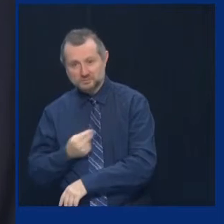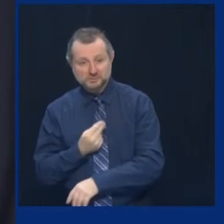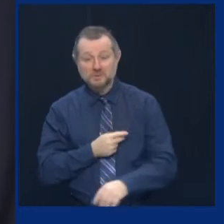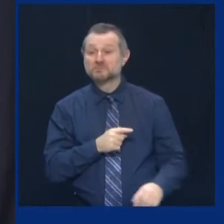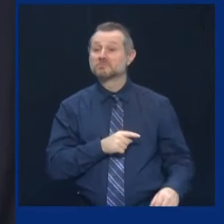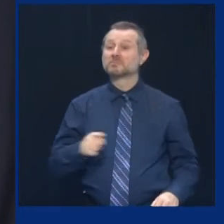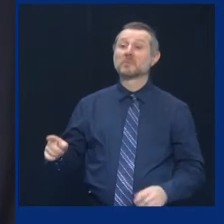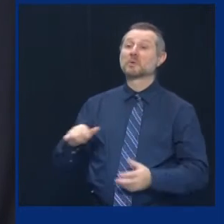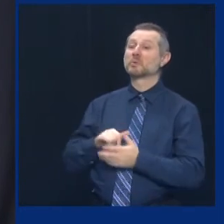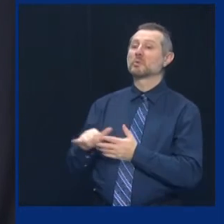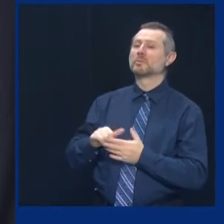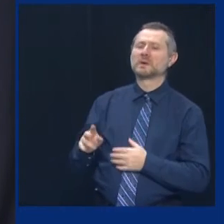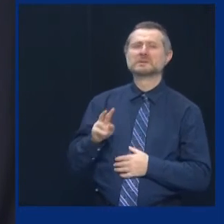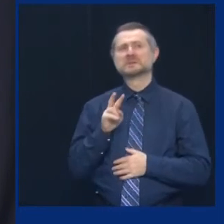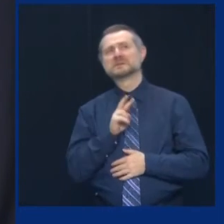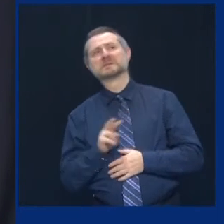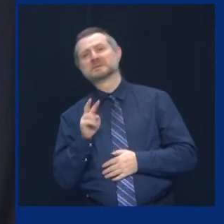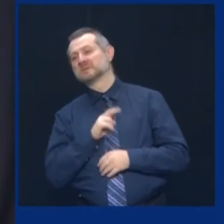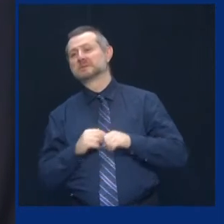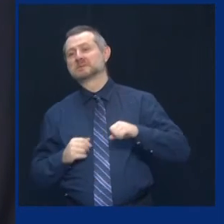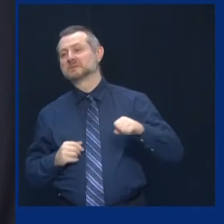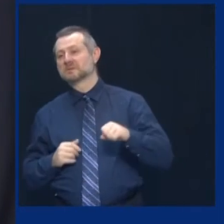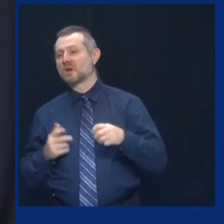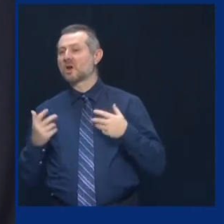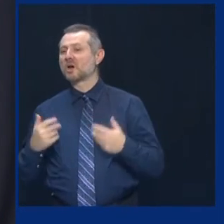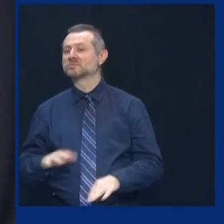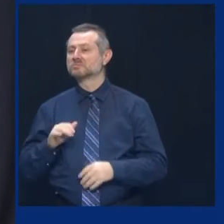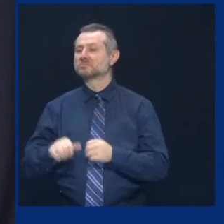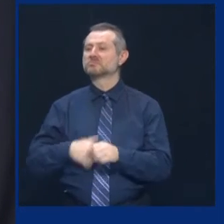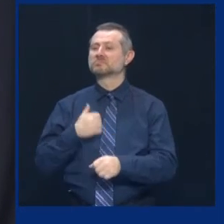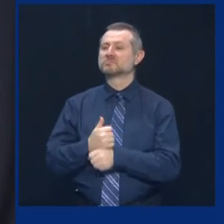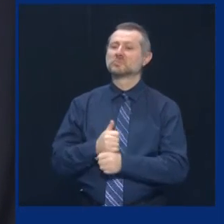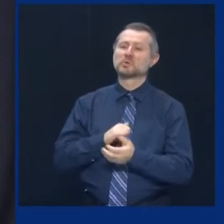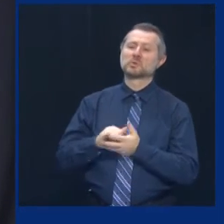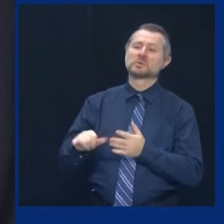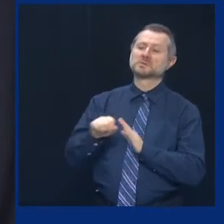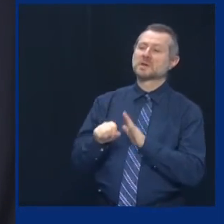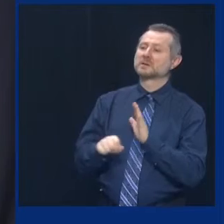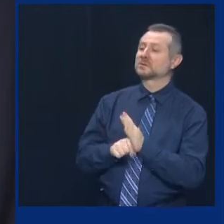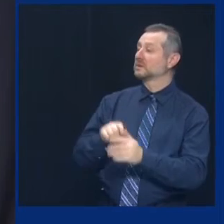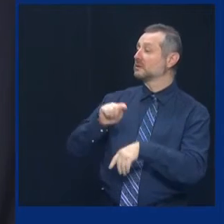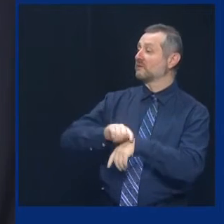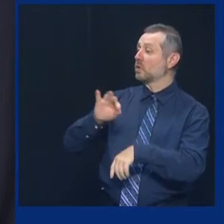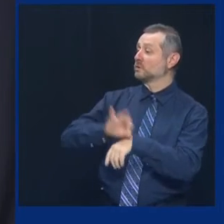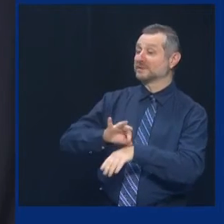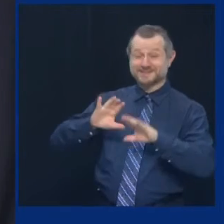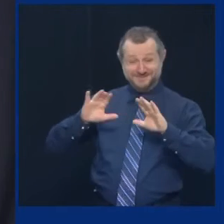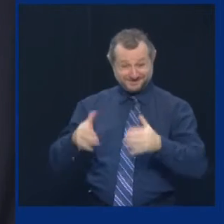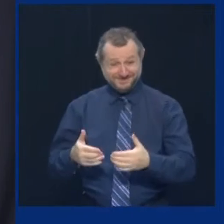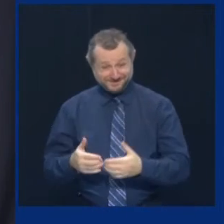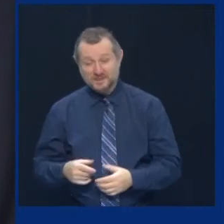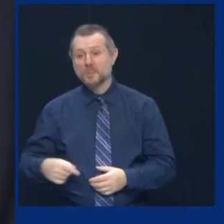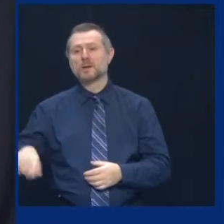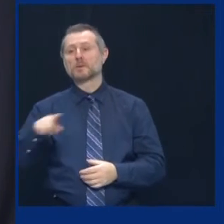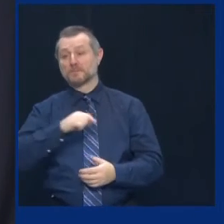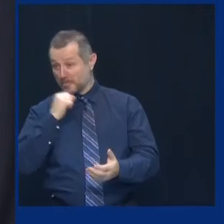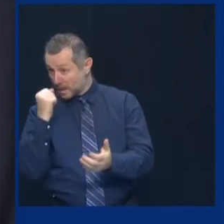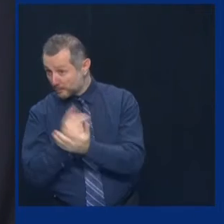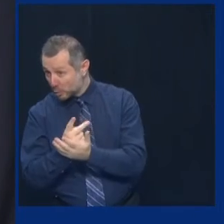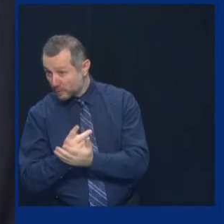the New York State panel to approve it as a way to build confidence in